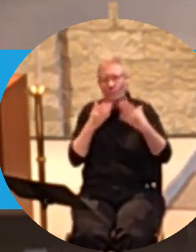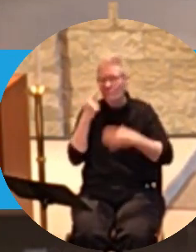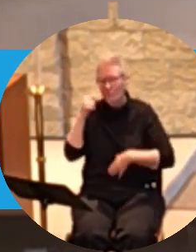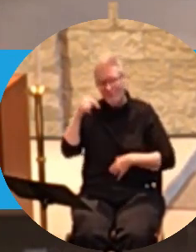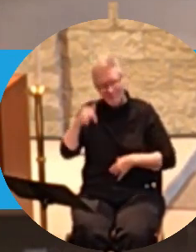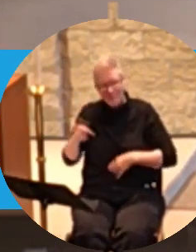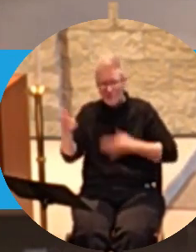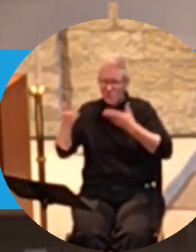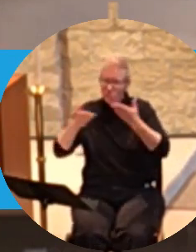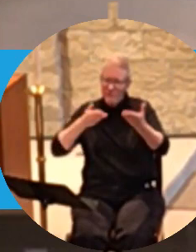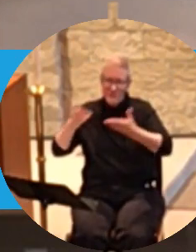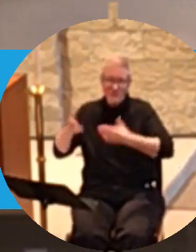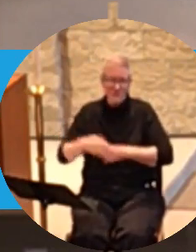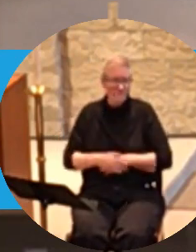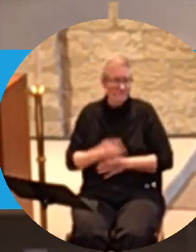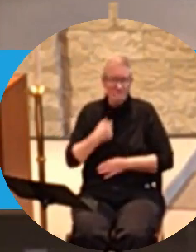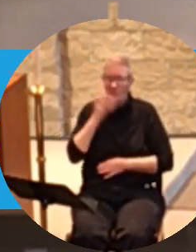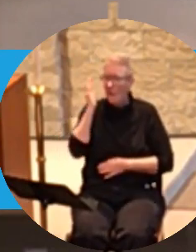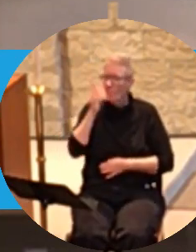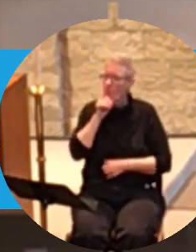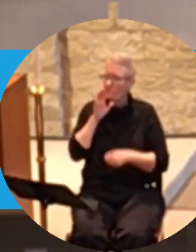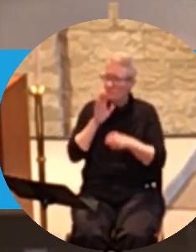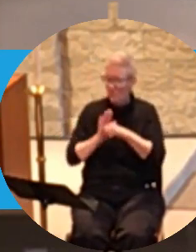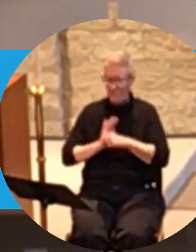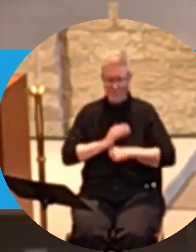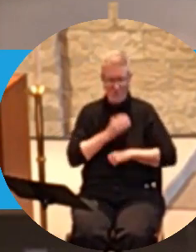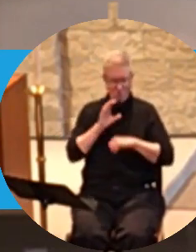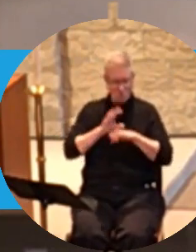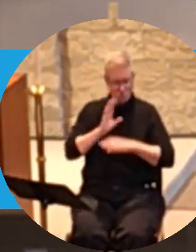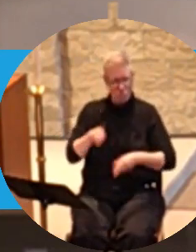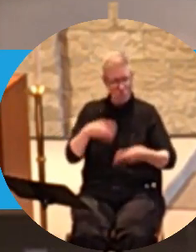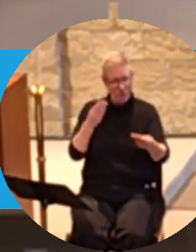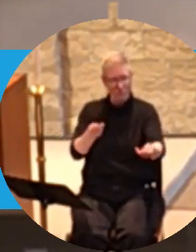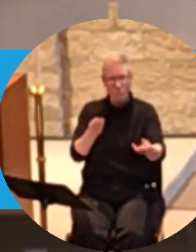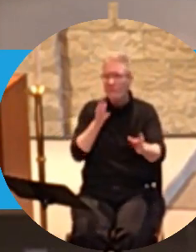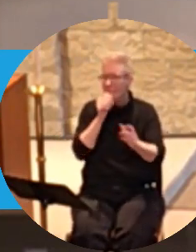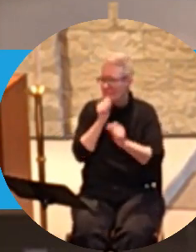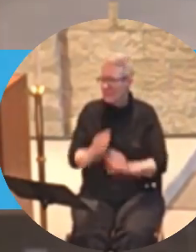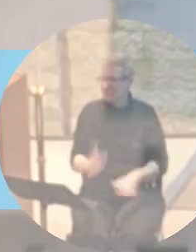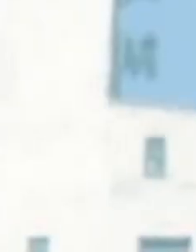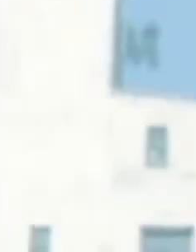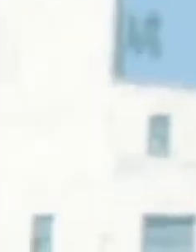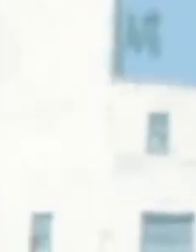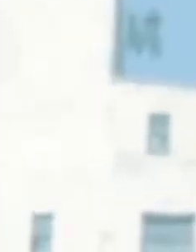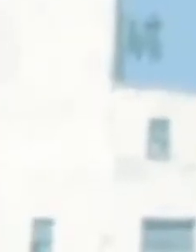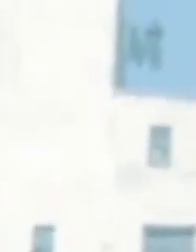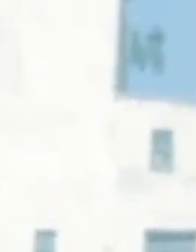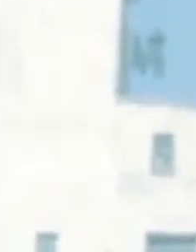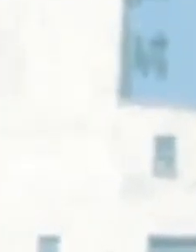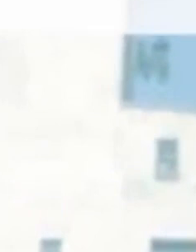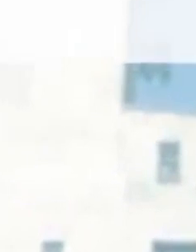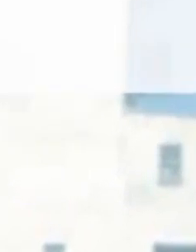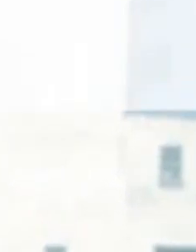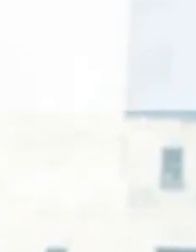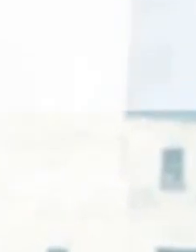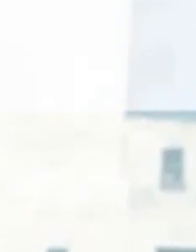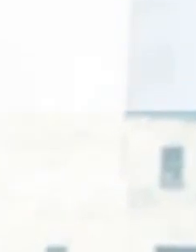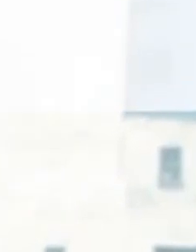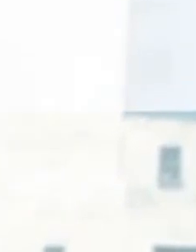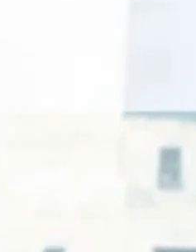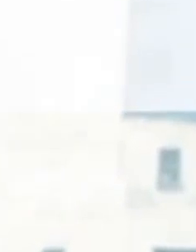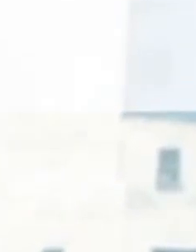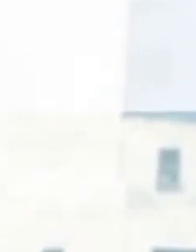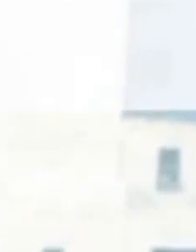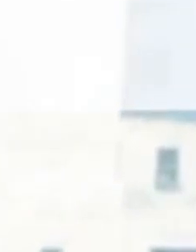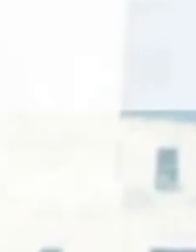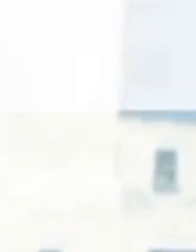Now, I am going to affirm our church offertory blessing once. Divine love flowing through me